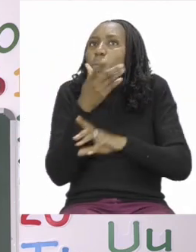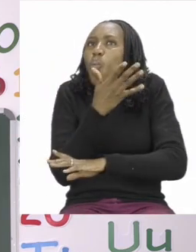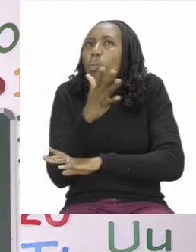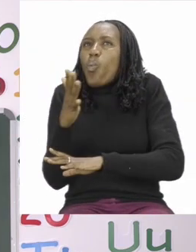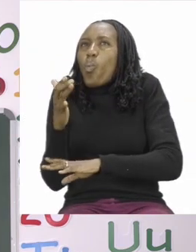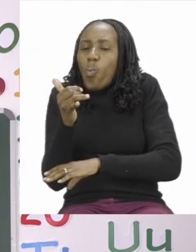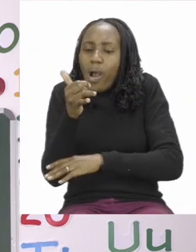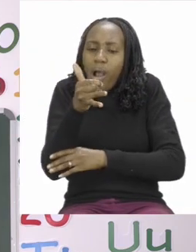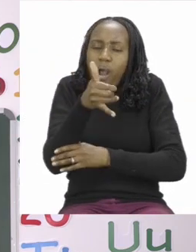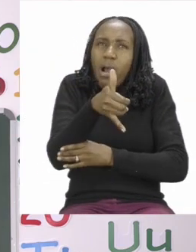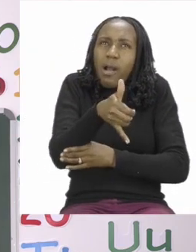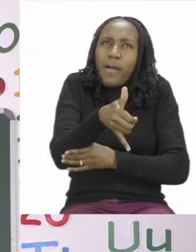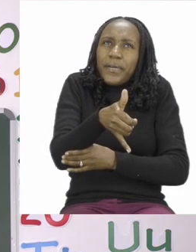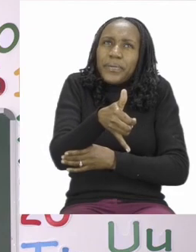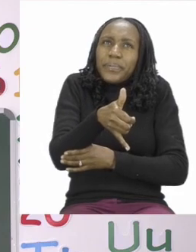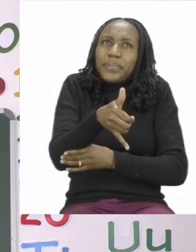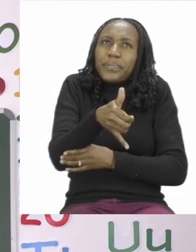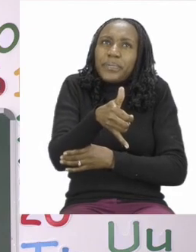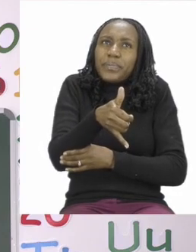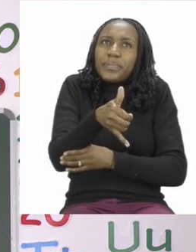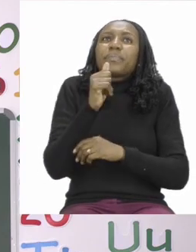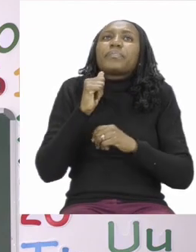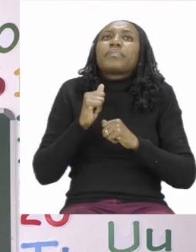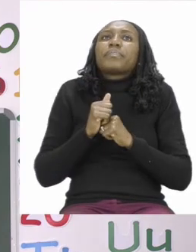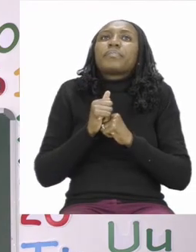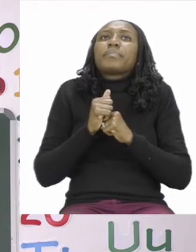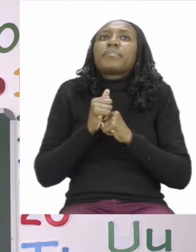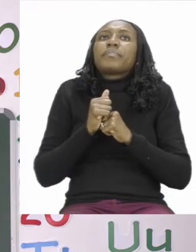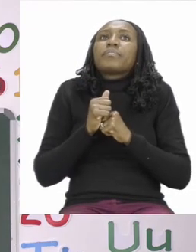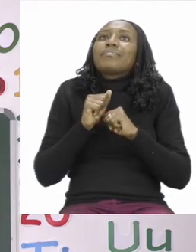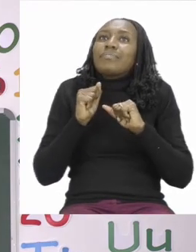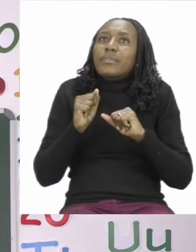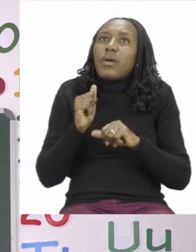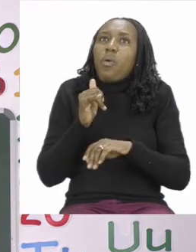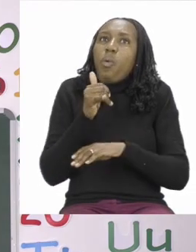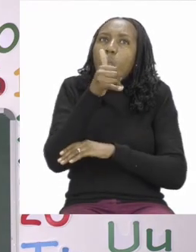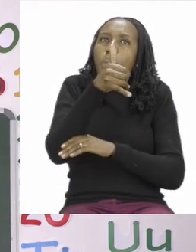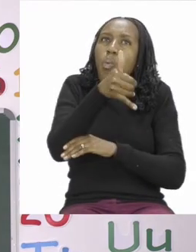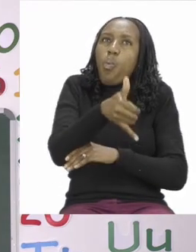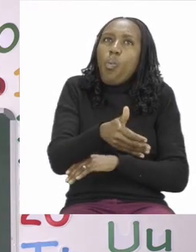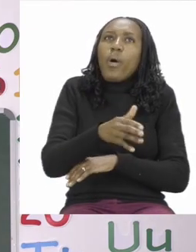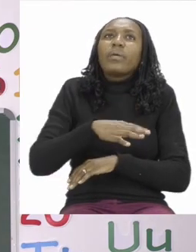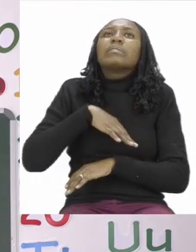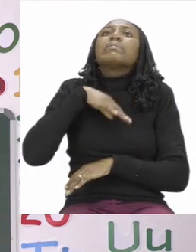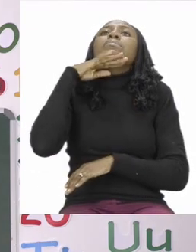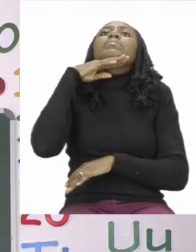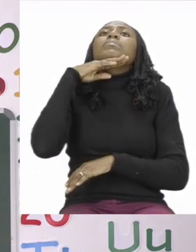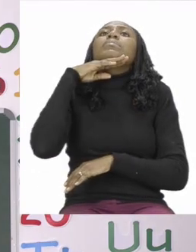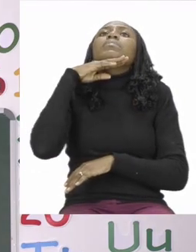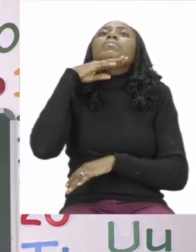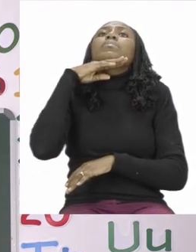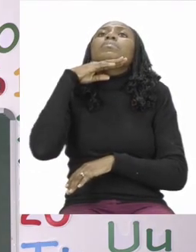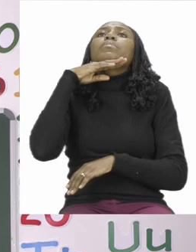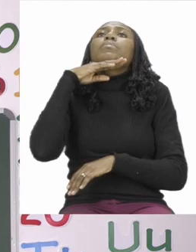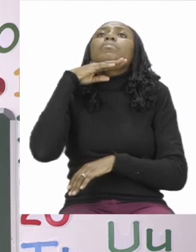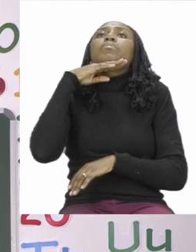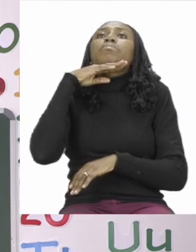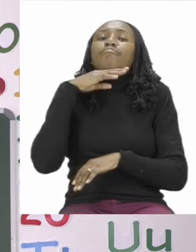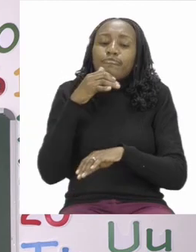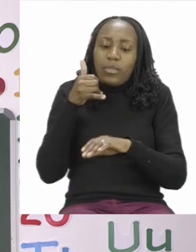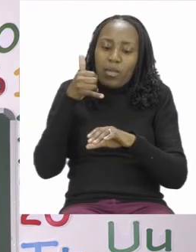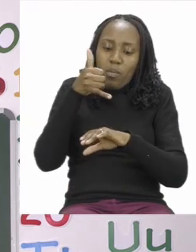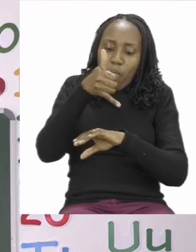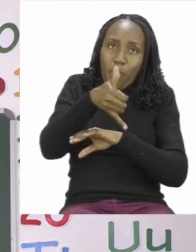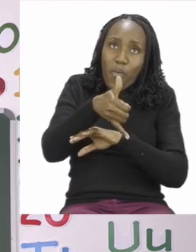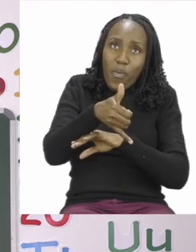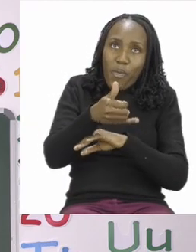water. So here it says, pour enough water onto the seed.